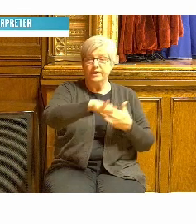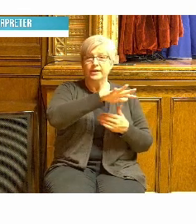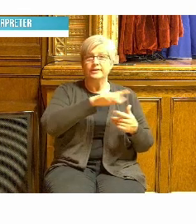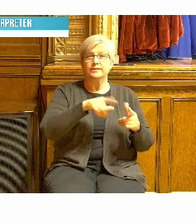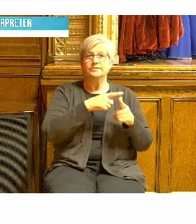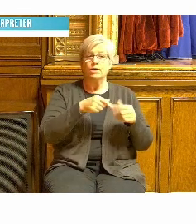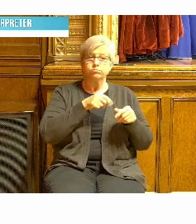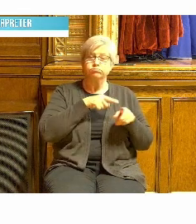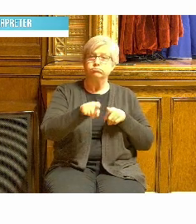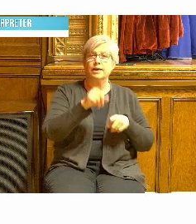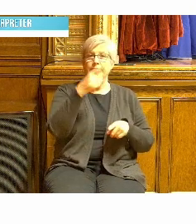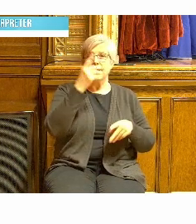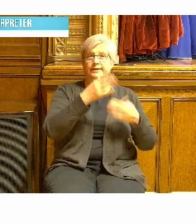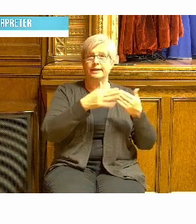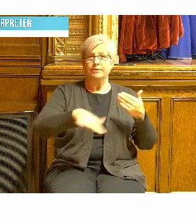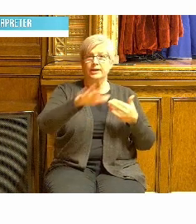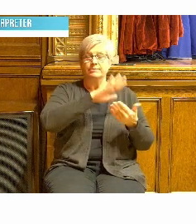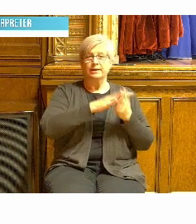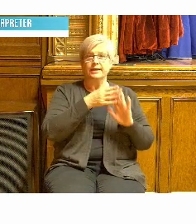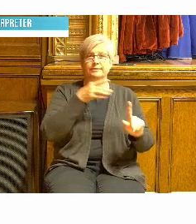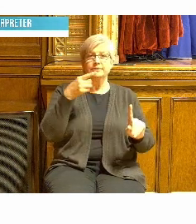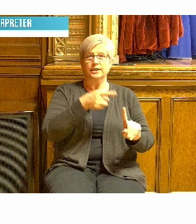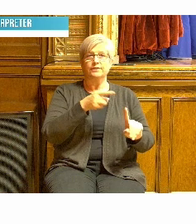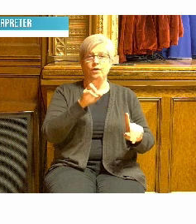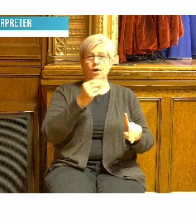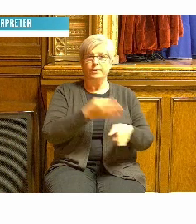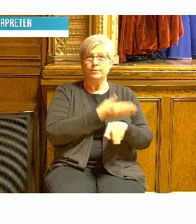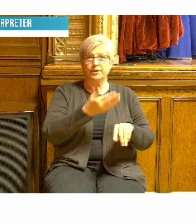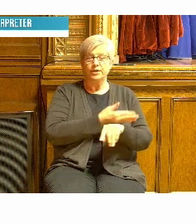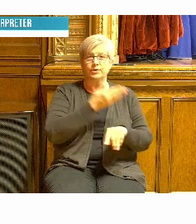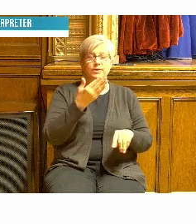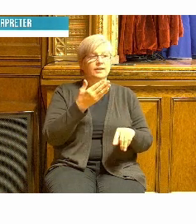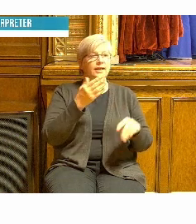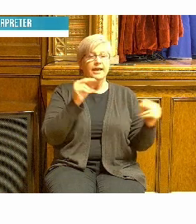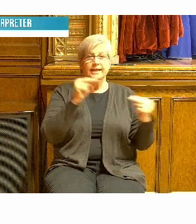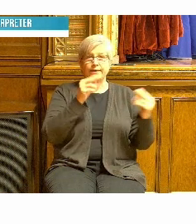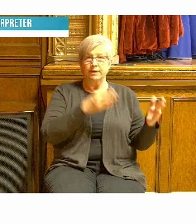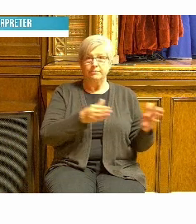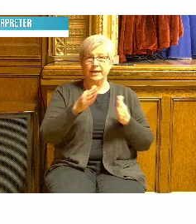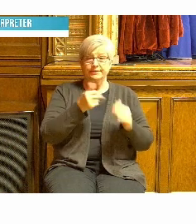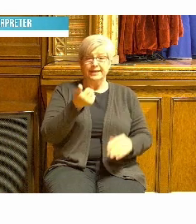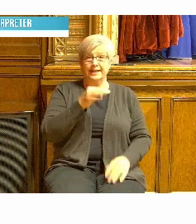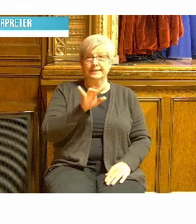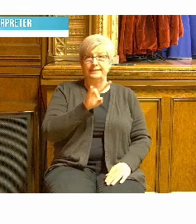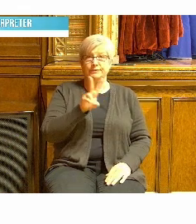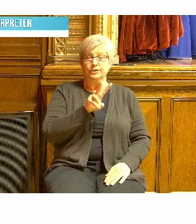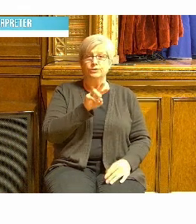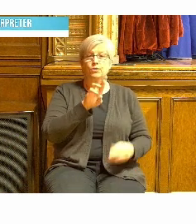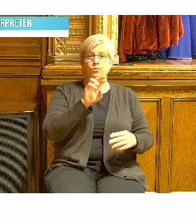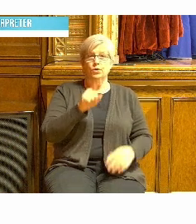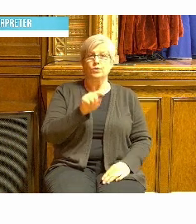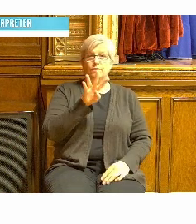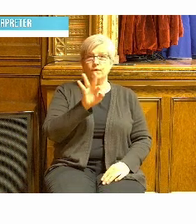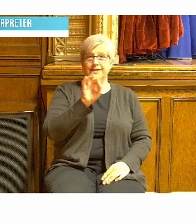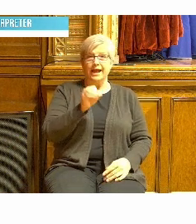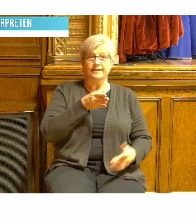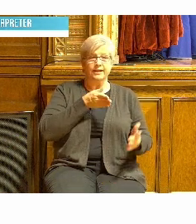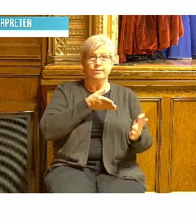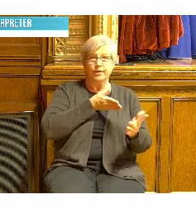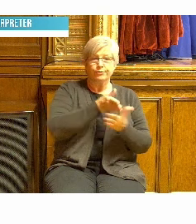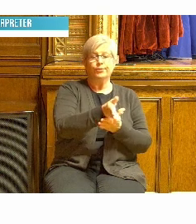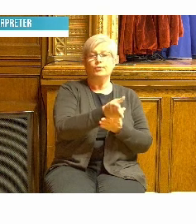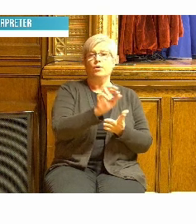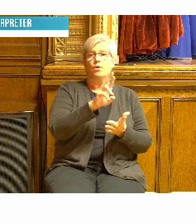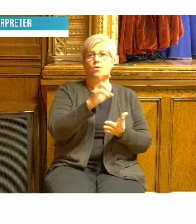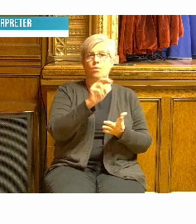prominently Black neighborhood that became a target for urban renewal and highway planners, and by 1972, Route 490 cut through Cornhill,